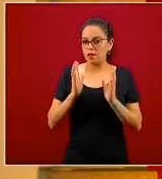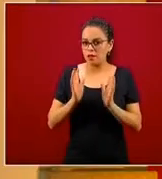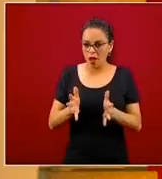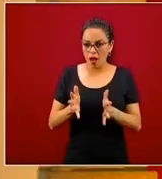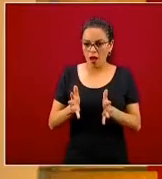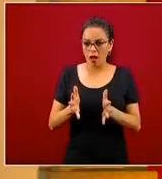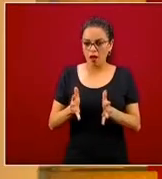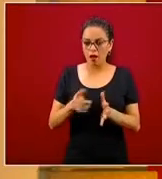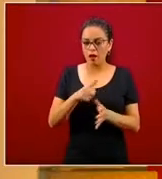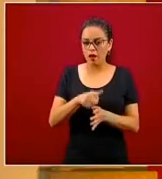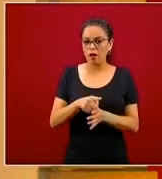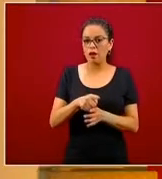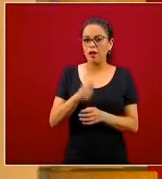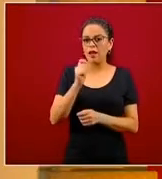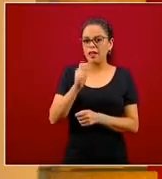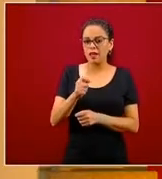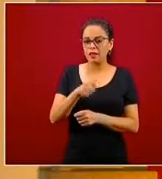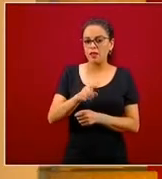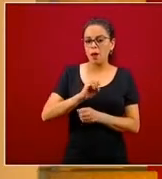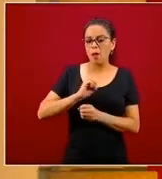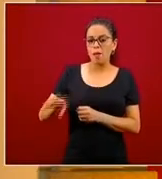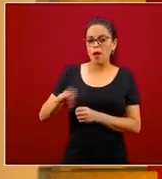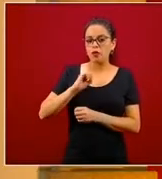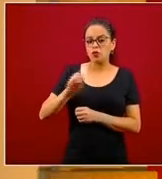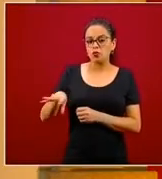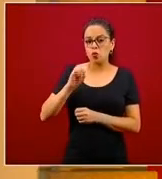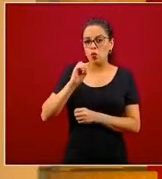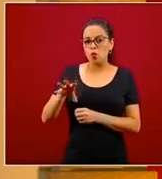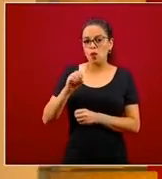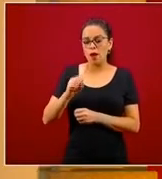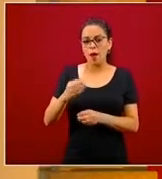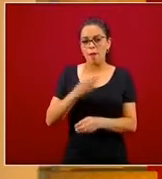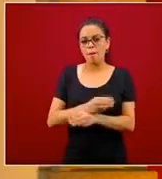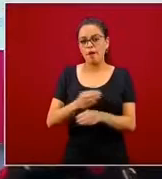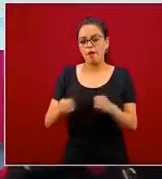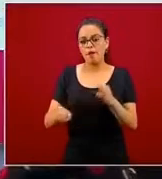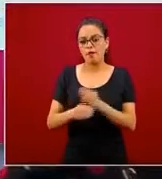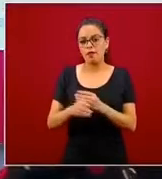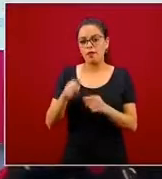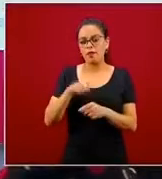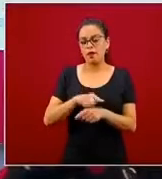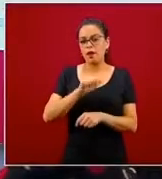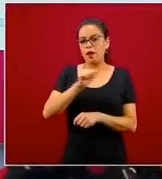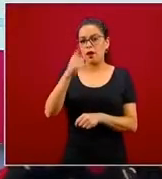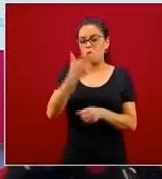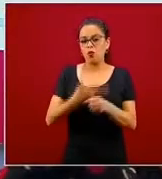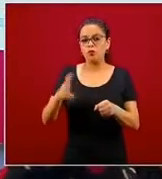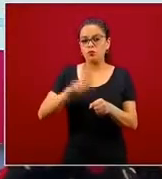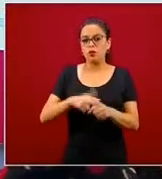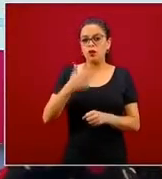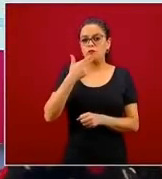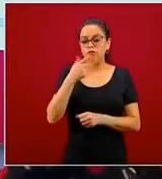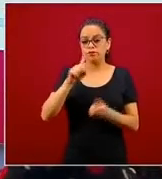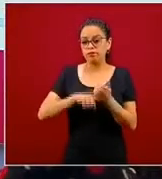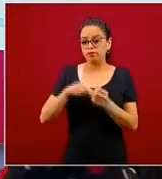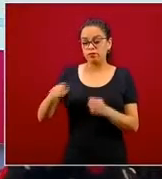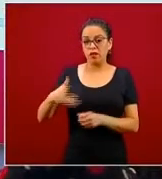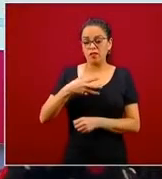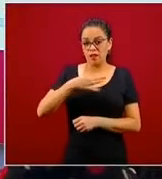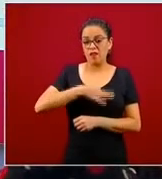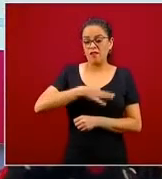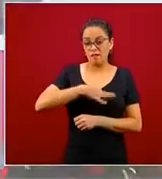is the safe recollection of biological waste that could potentially infect other